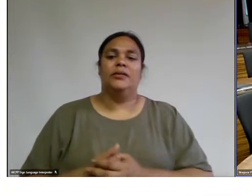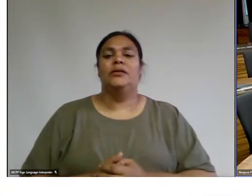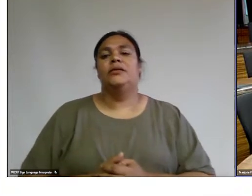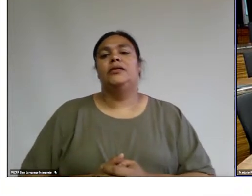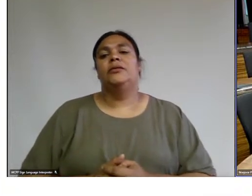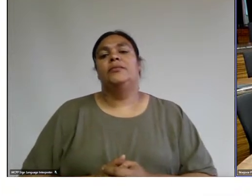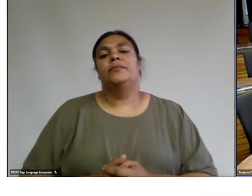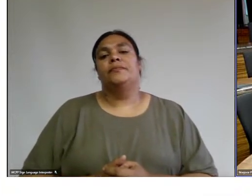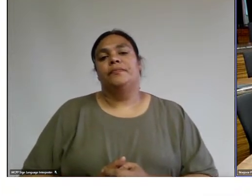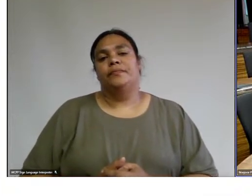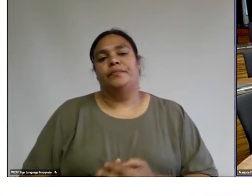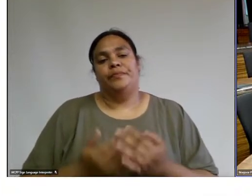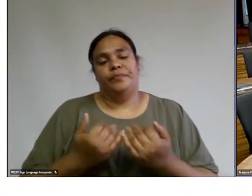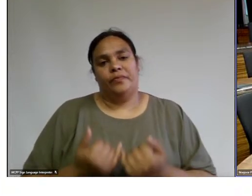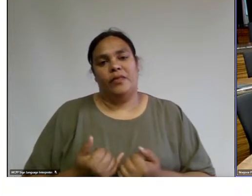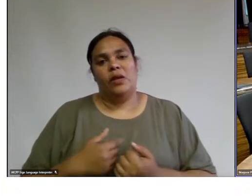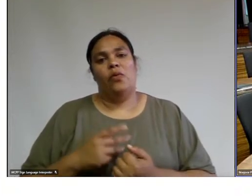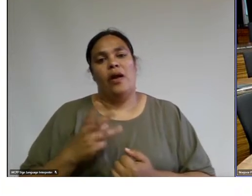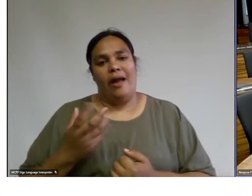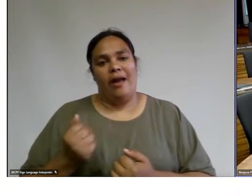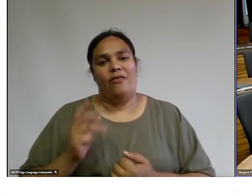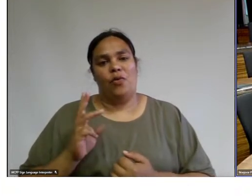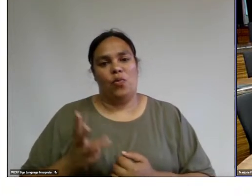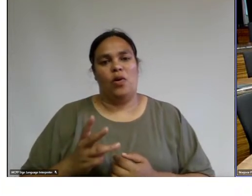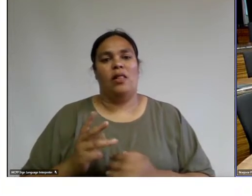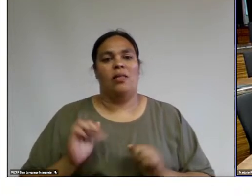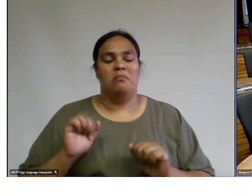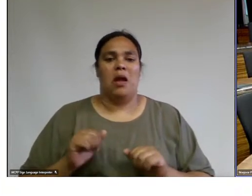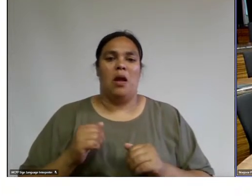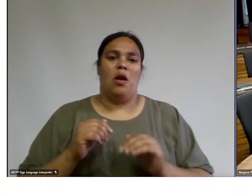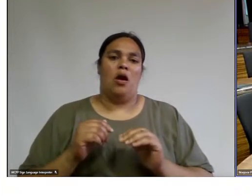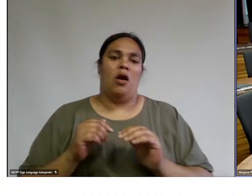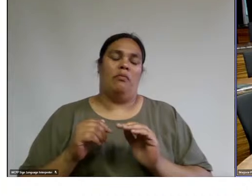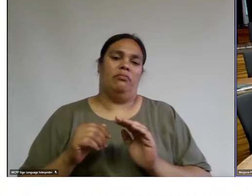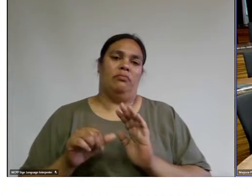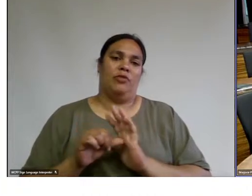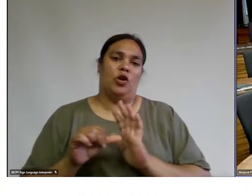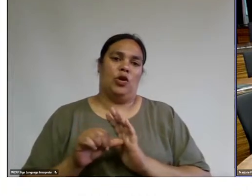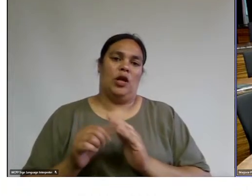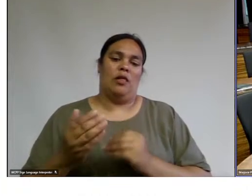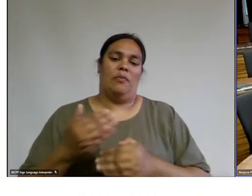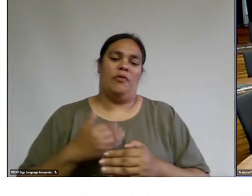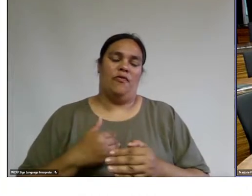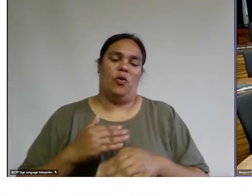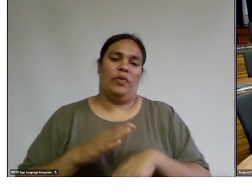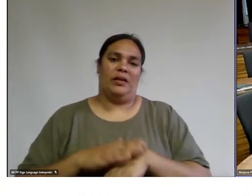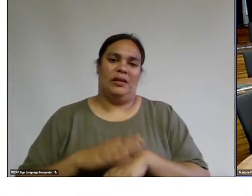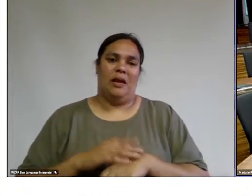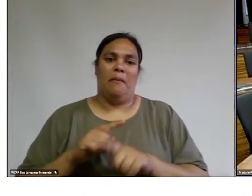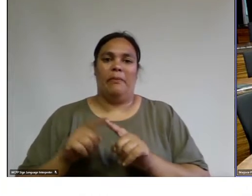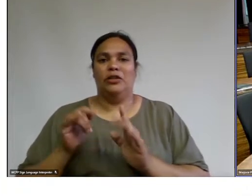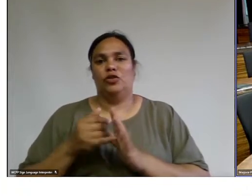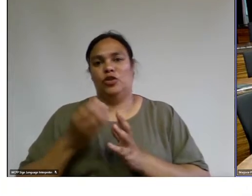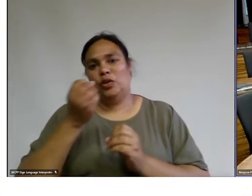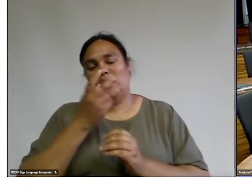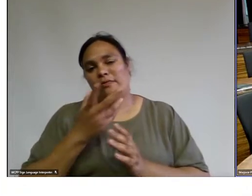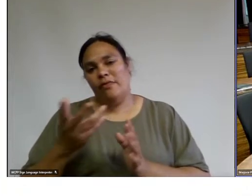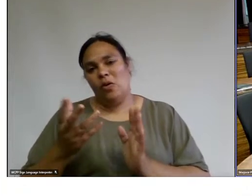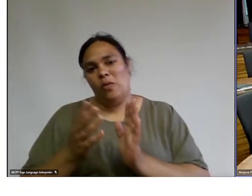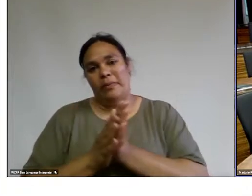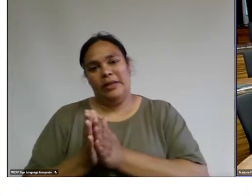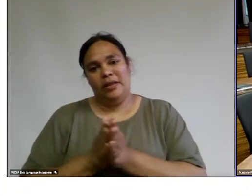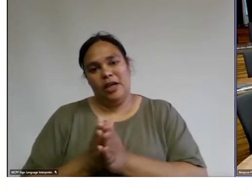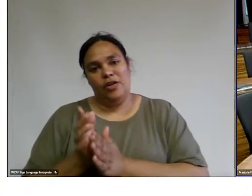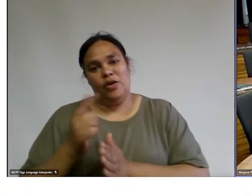And then again, as I said, we will have an agreed protocol in place before the time. I think just to say in mitigation,